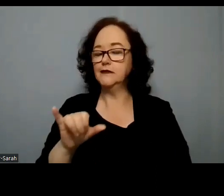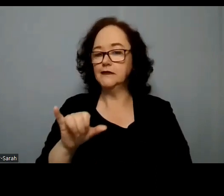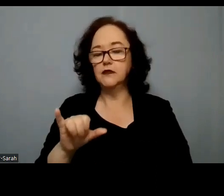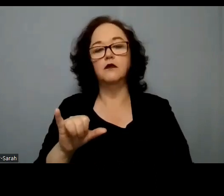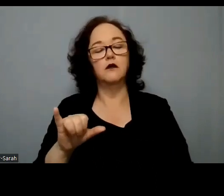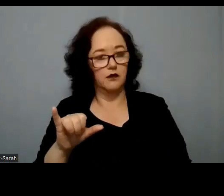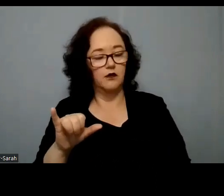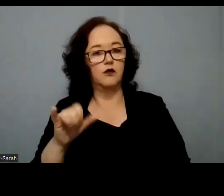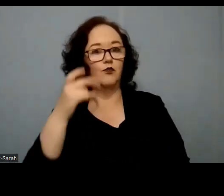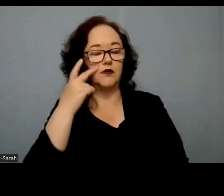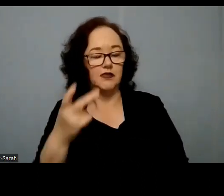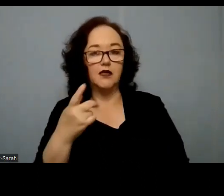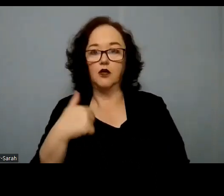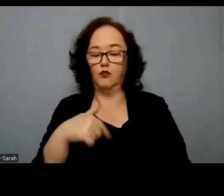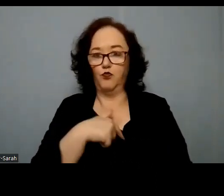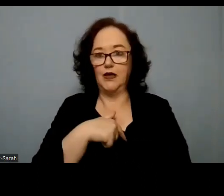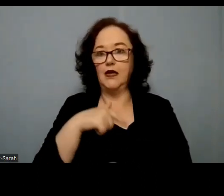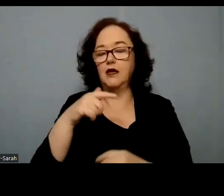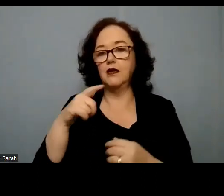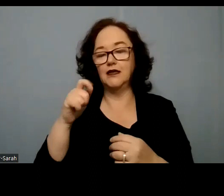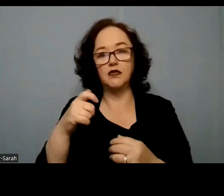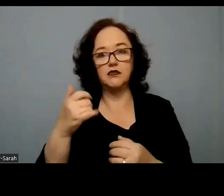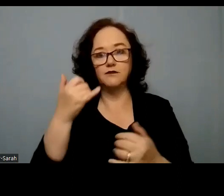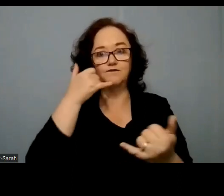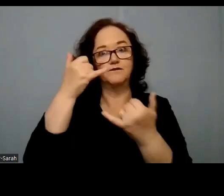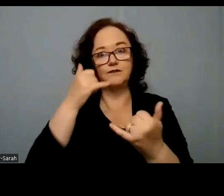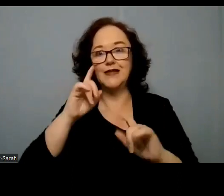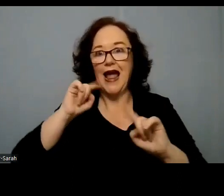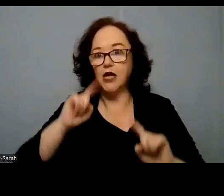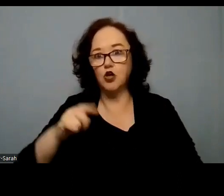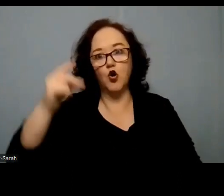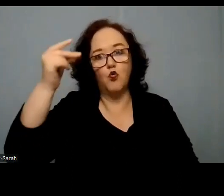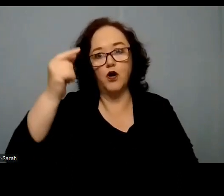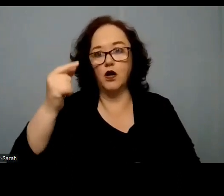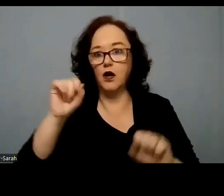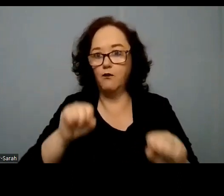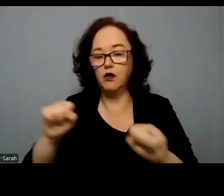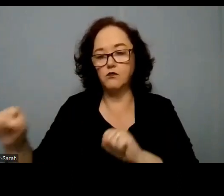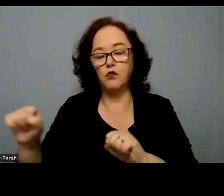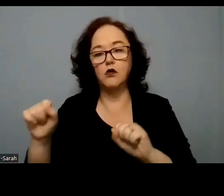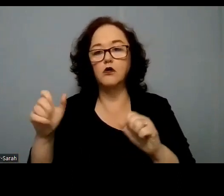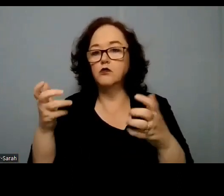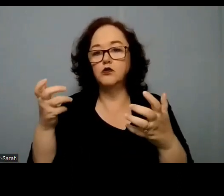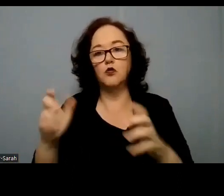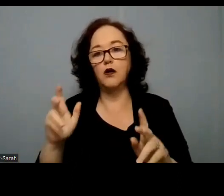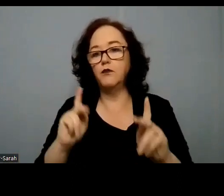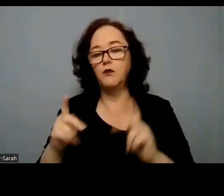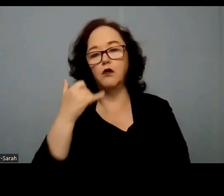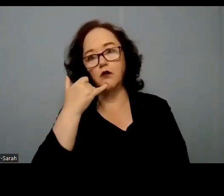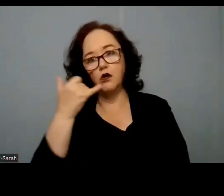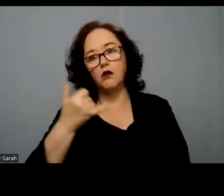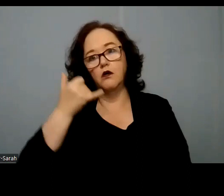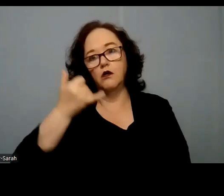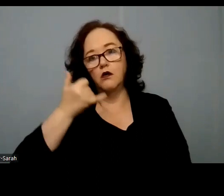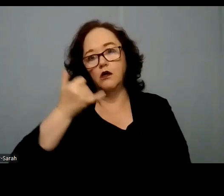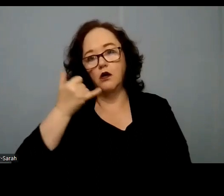we answer those calls as quickly as possible so persons aren't abandoning the calls by waiting on the line too